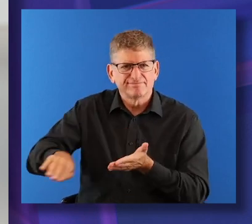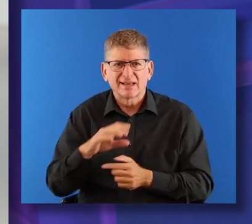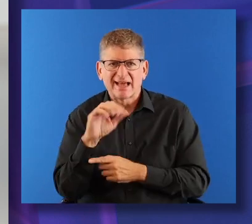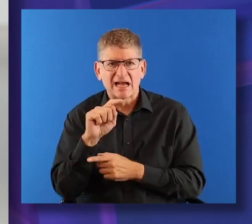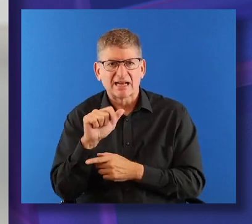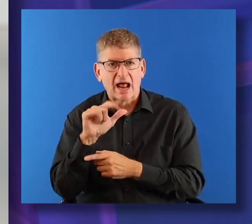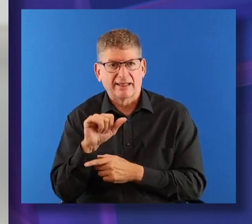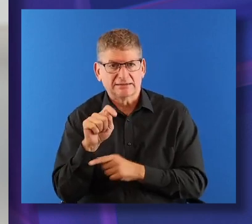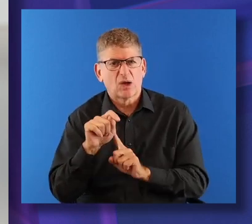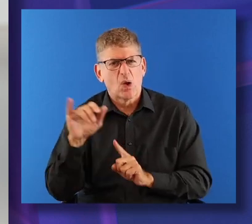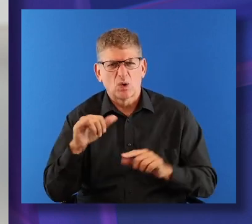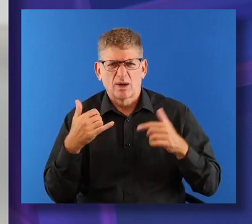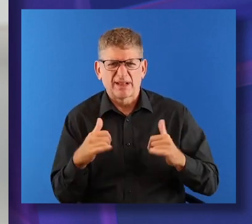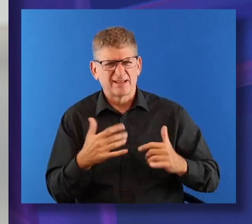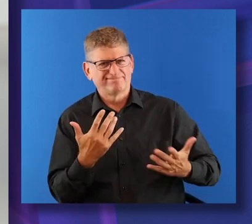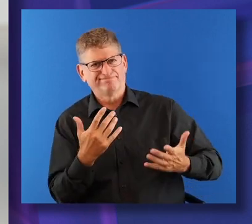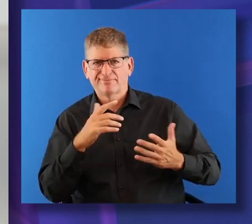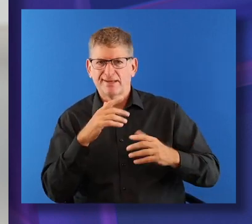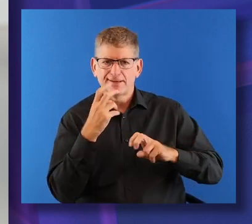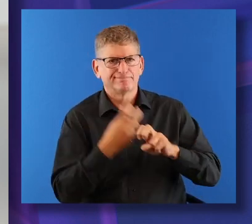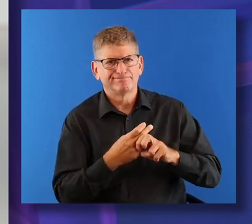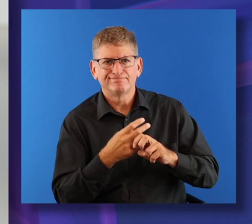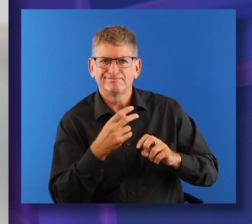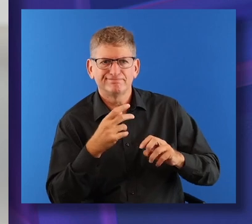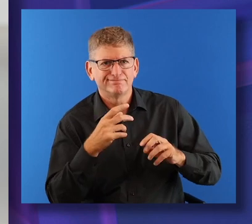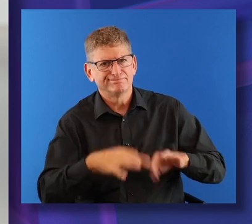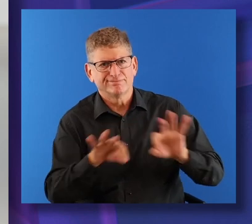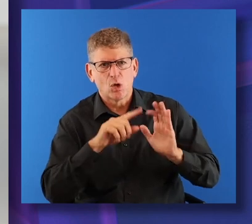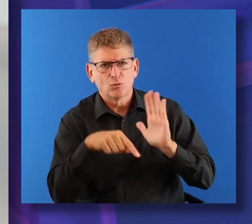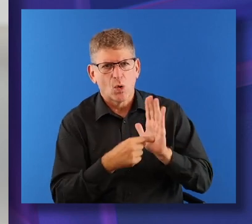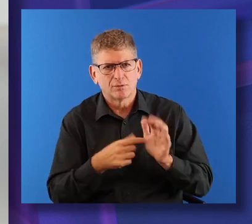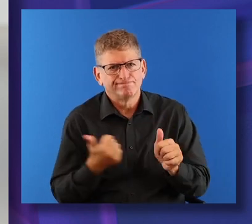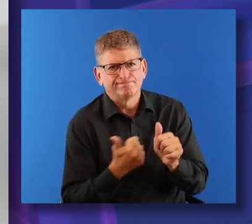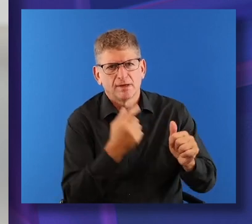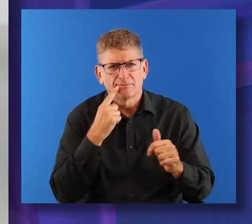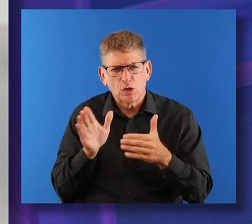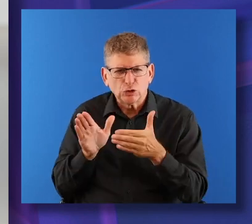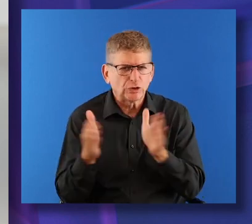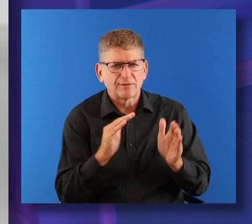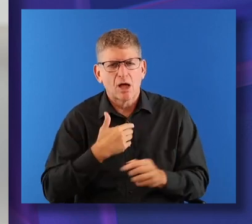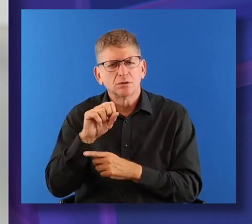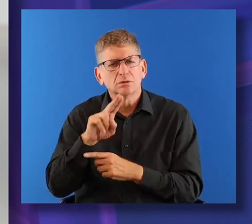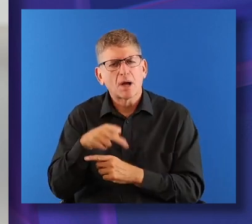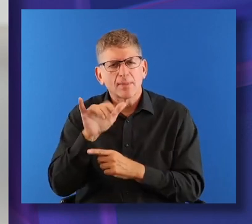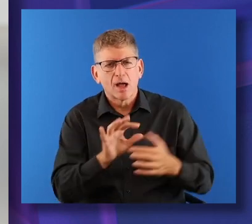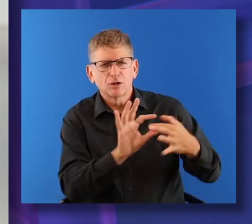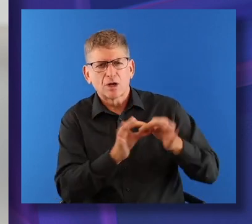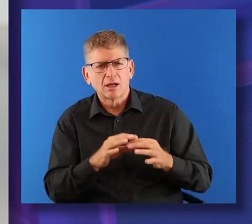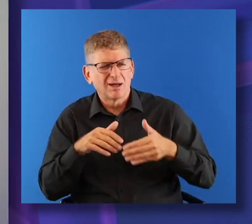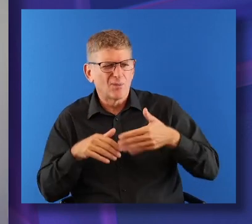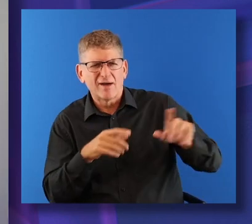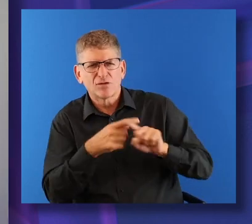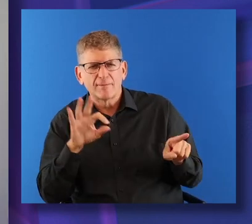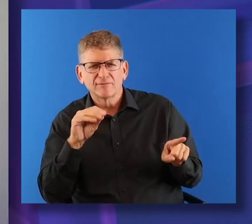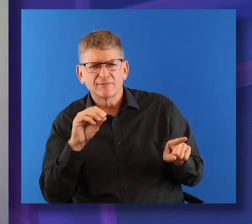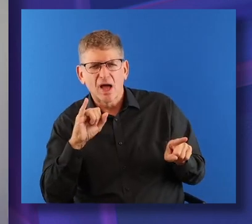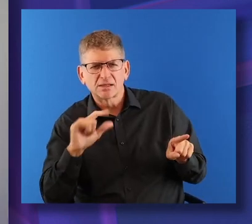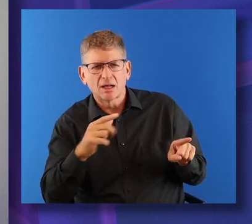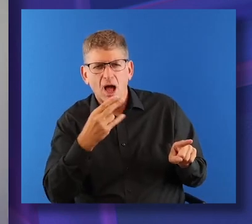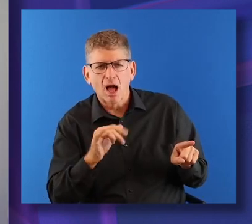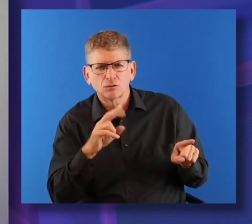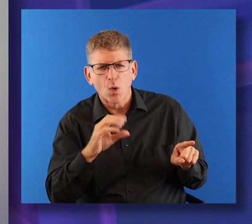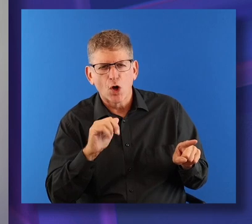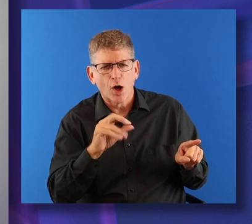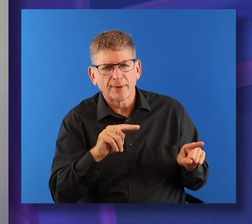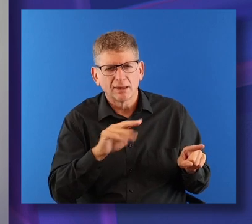resources. Here, one of the major challenges is being able to store energy produced by renewable energy sources such that at moments of high